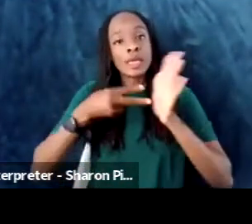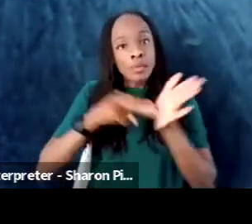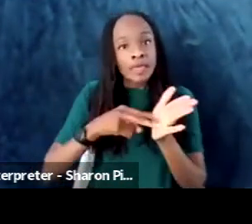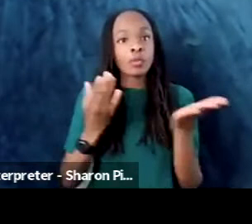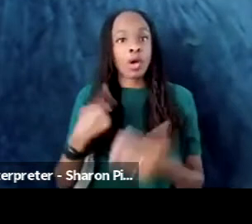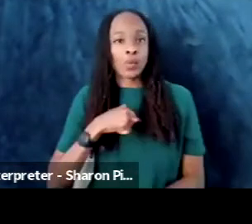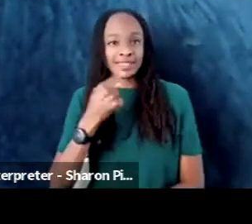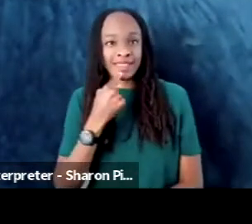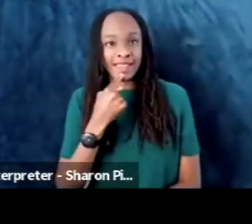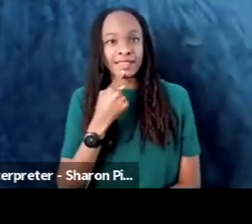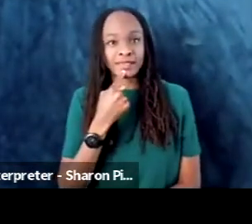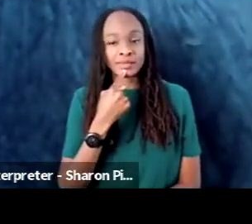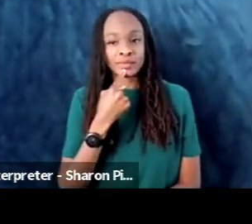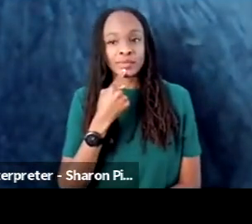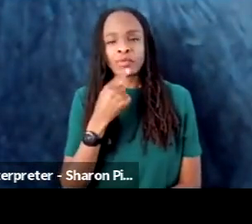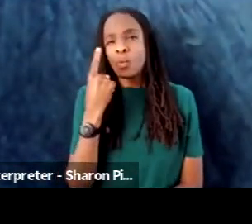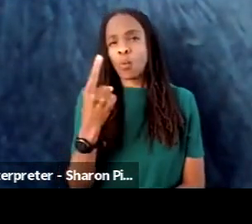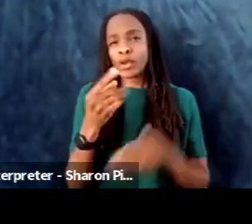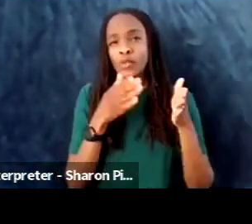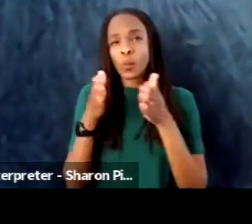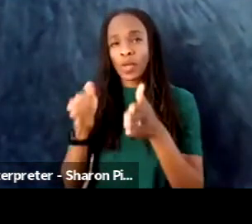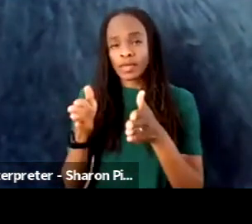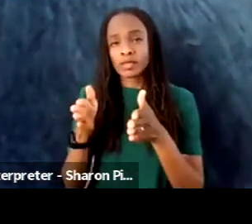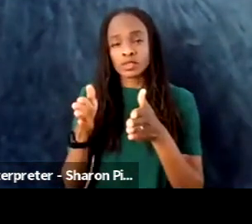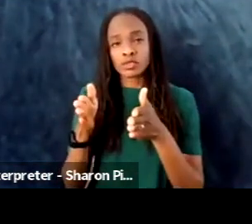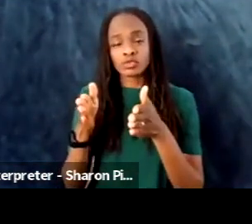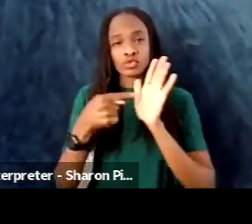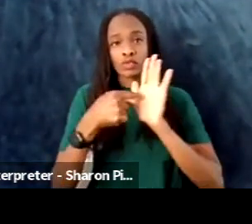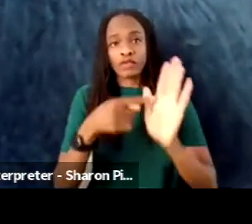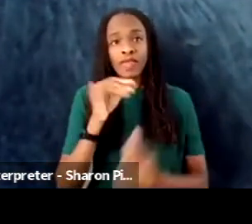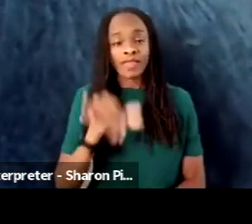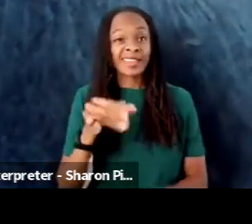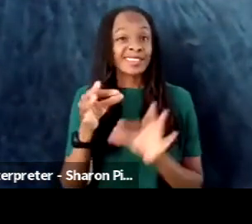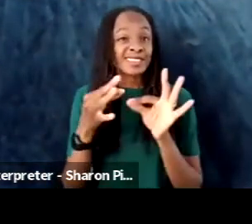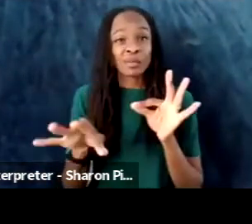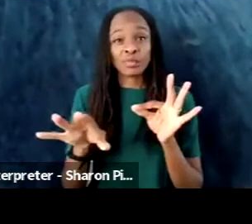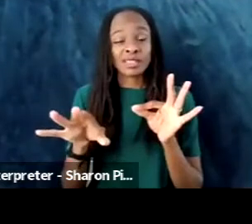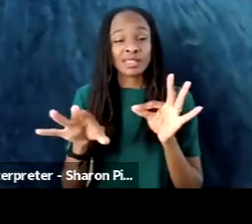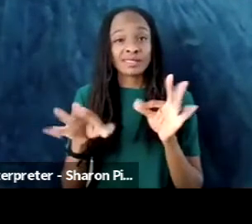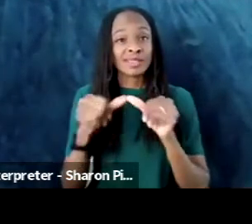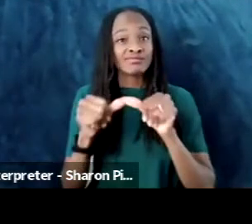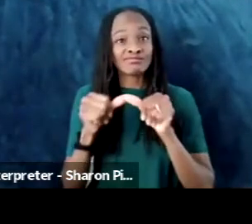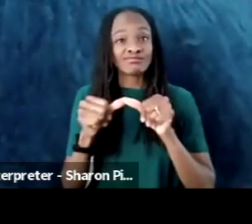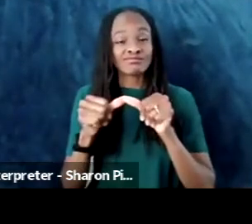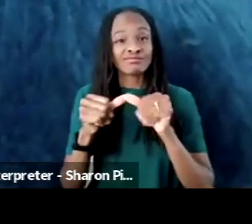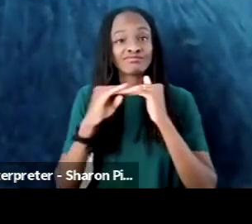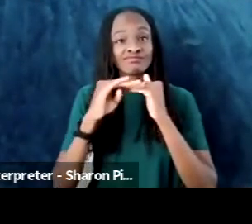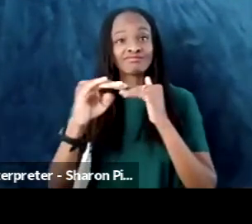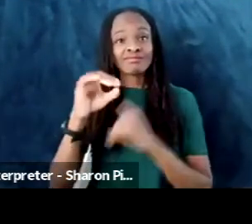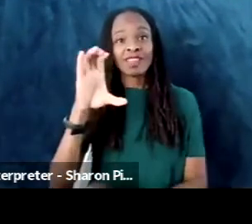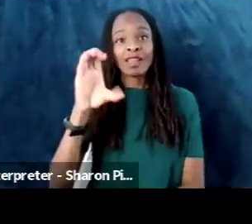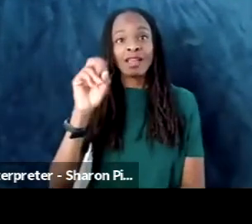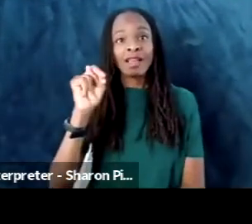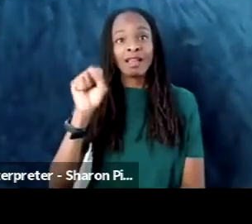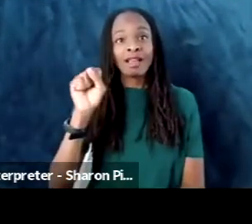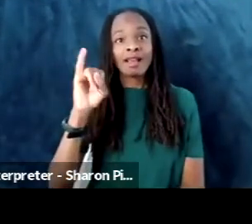say. And one of the ways in which to convey that is simply to be consistent. And, if